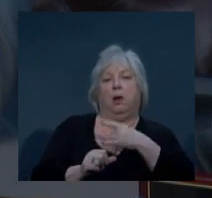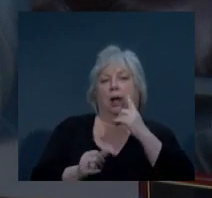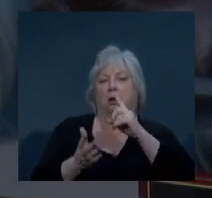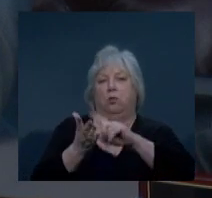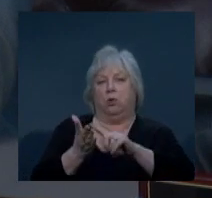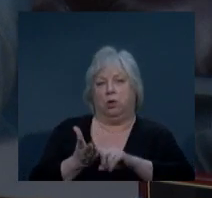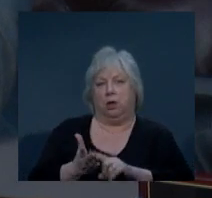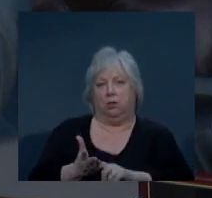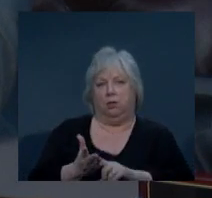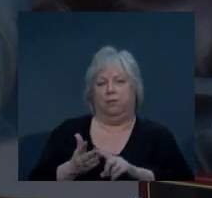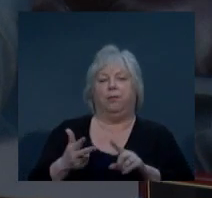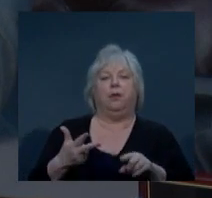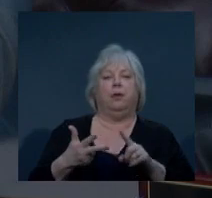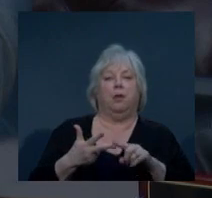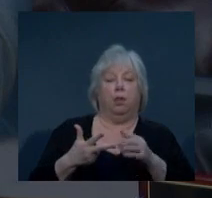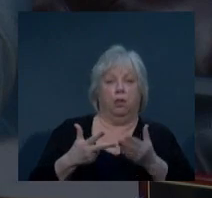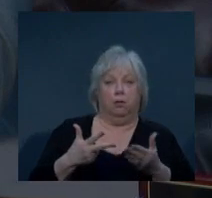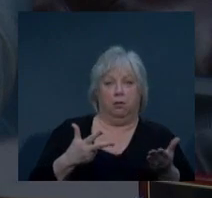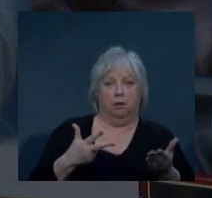thing that